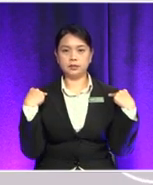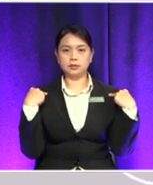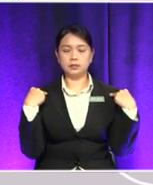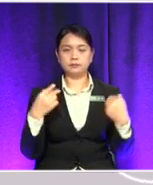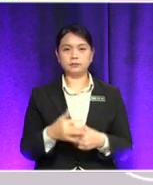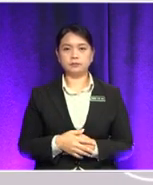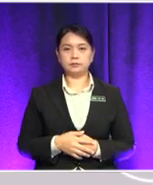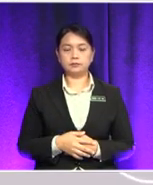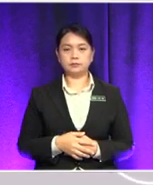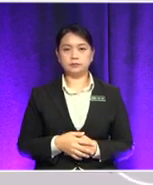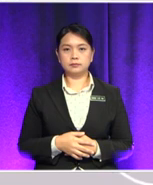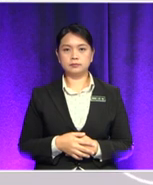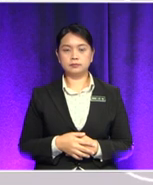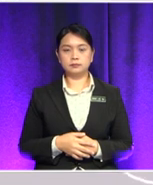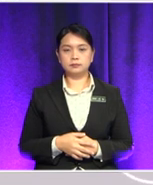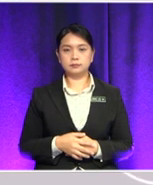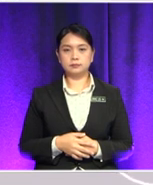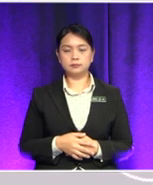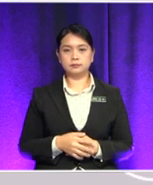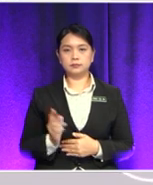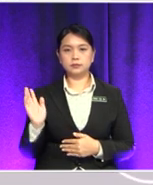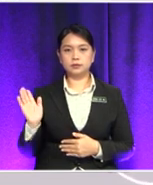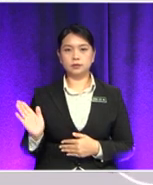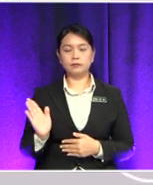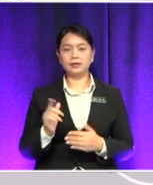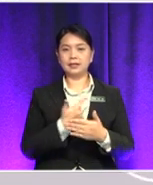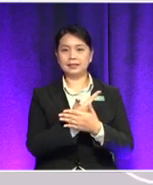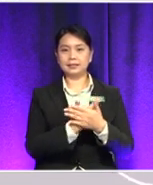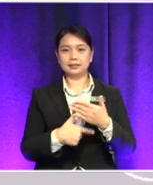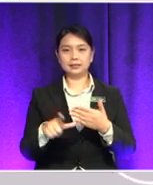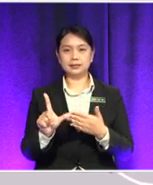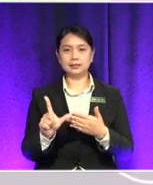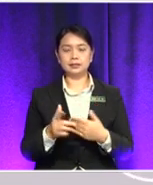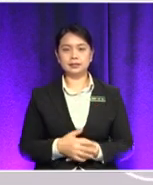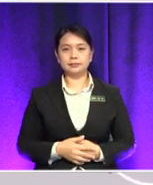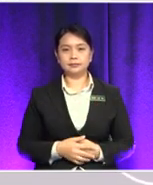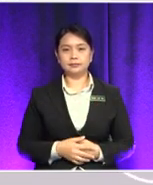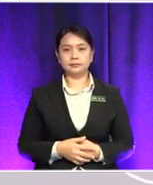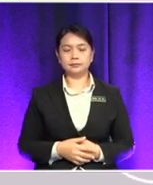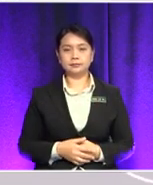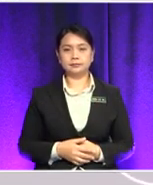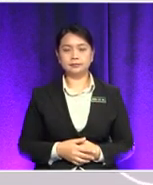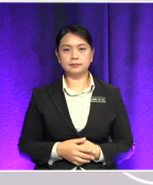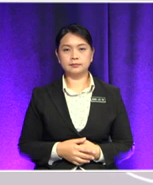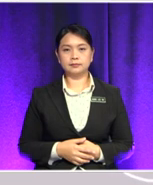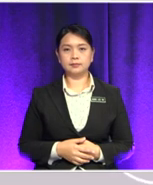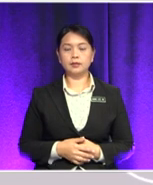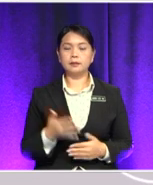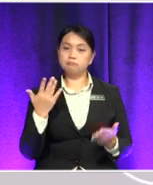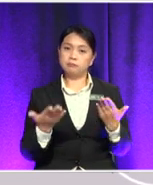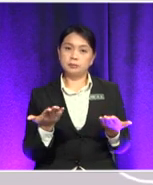So, what are who did that? So obviously, maybe because of the